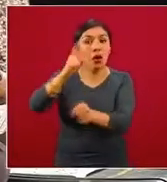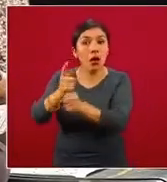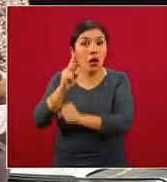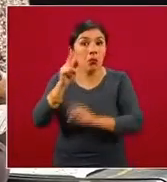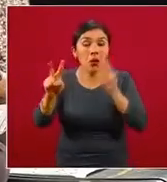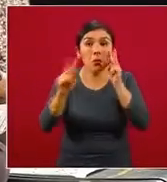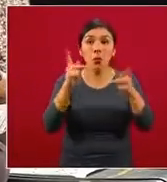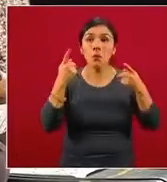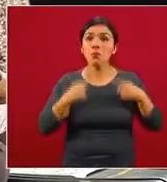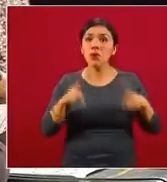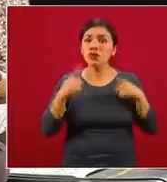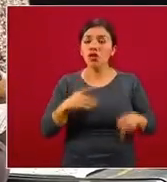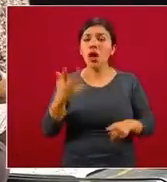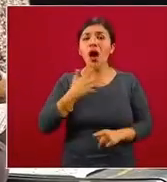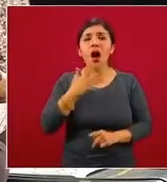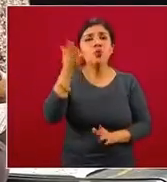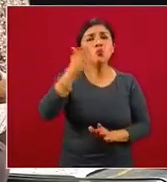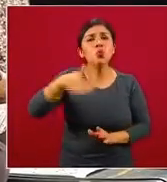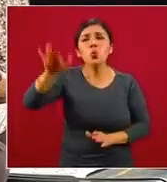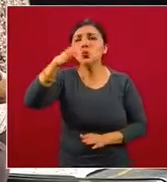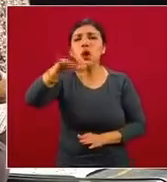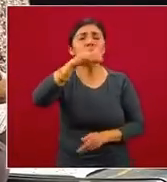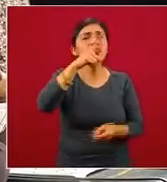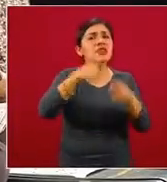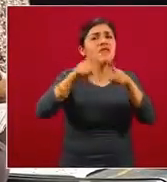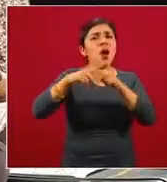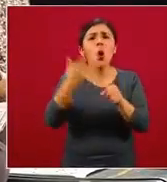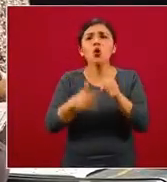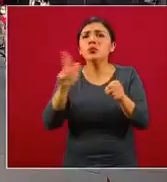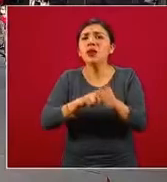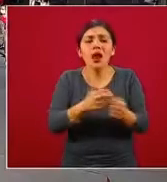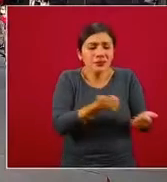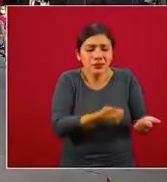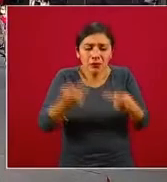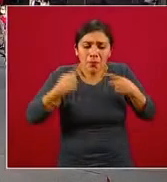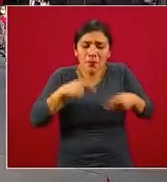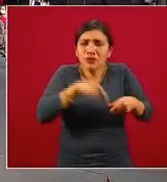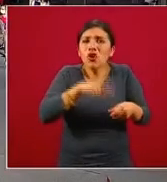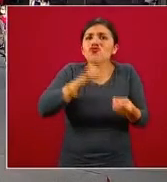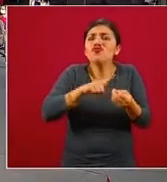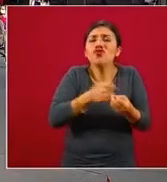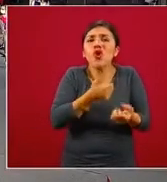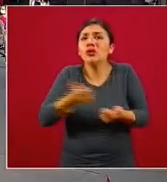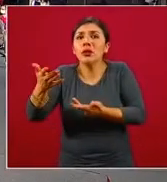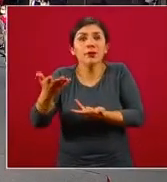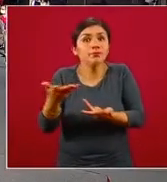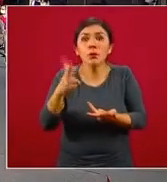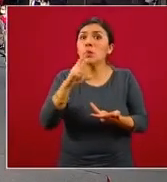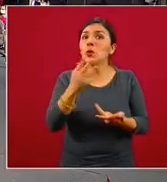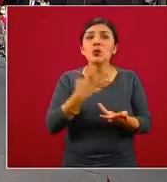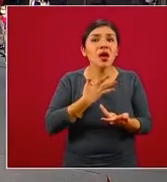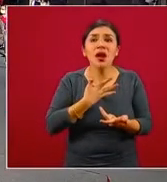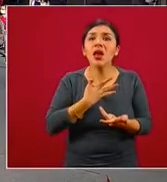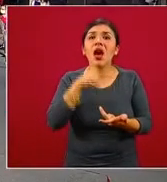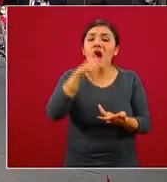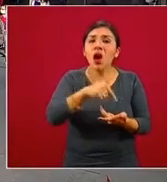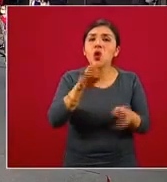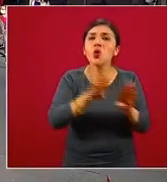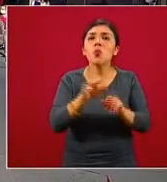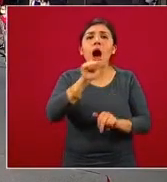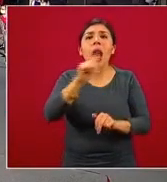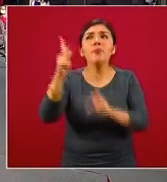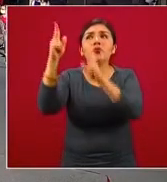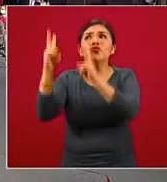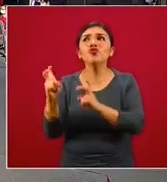up schools, and we decided that we needed to sanitize the public space, we needed to train the